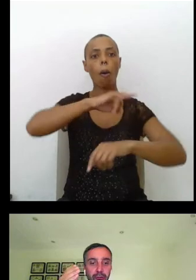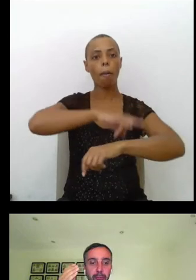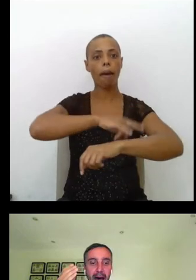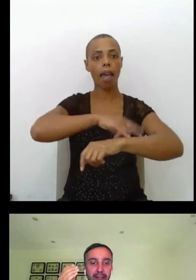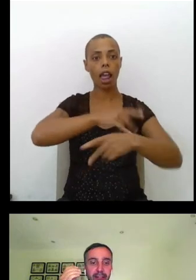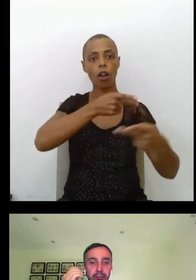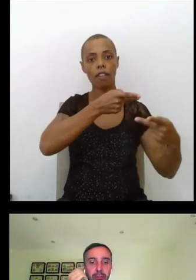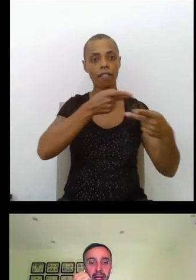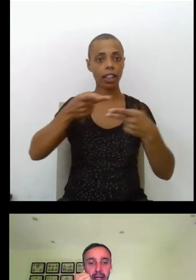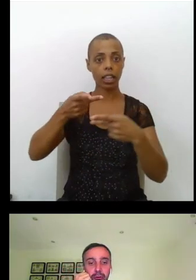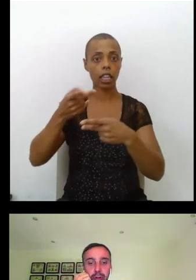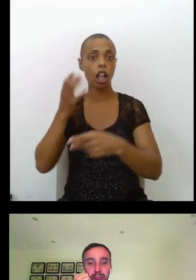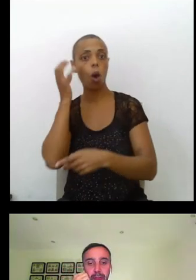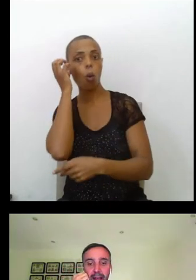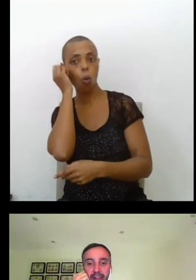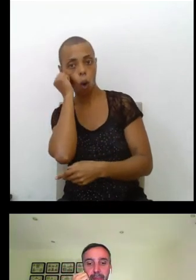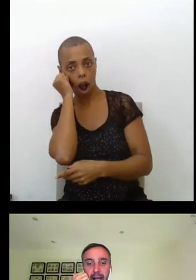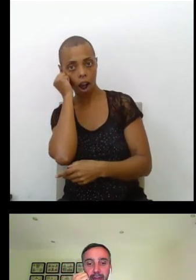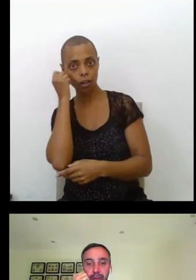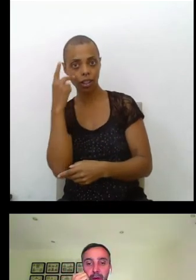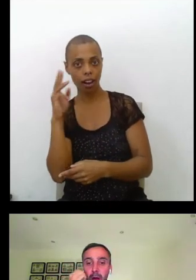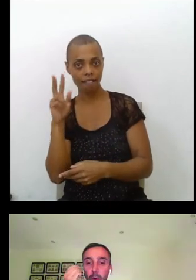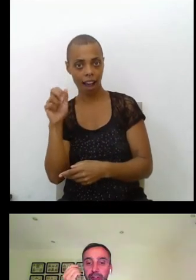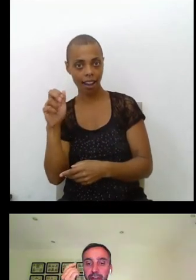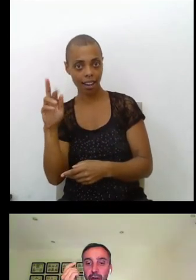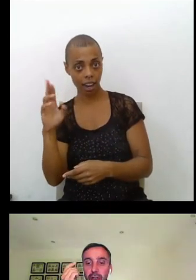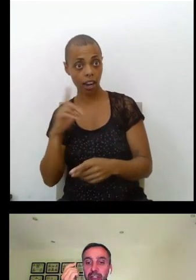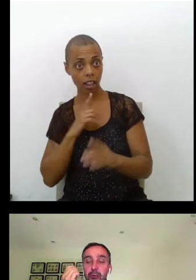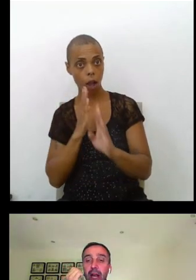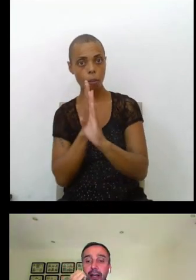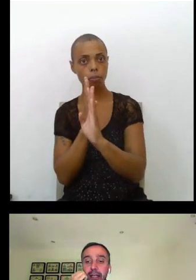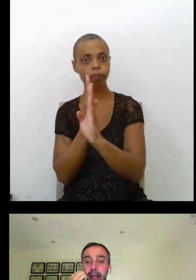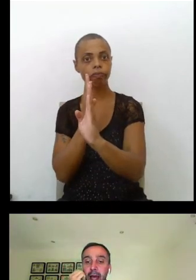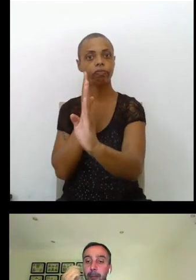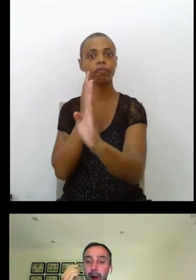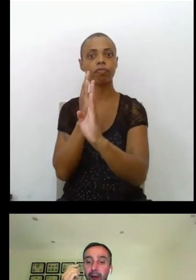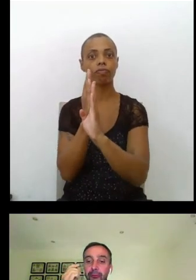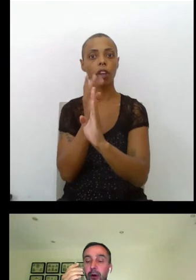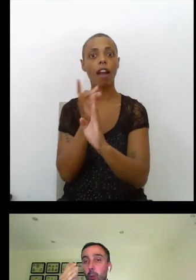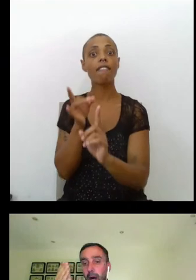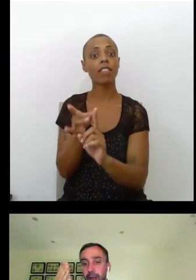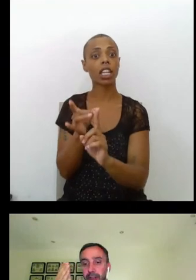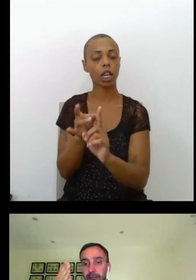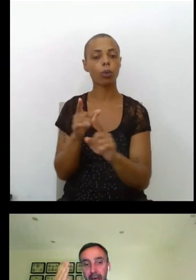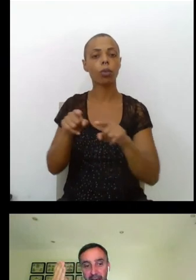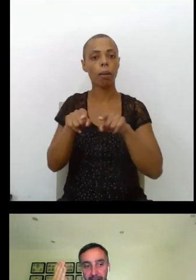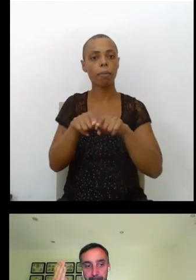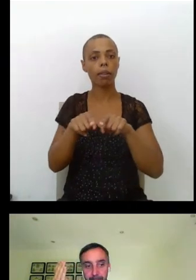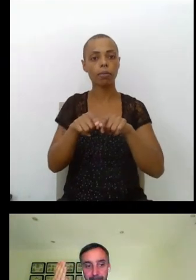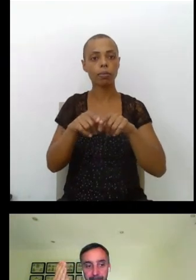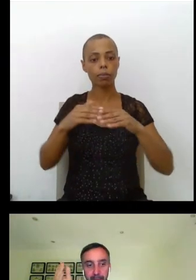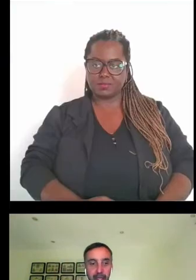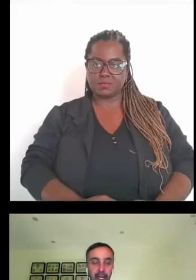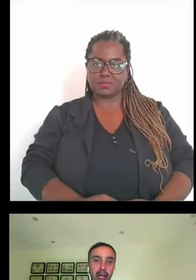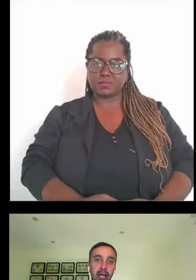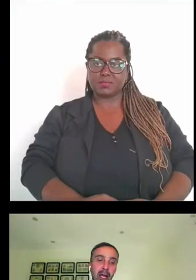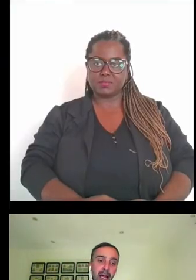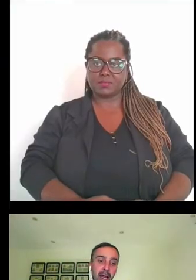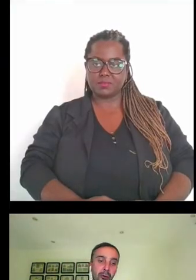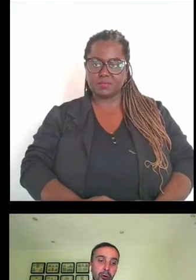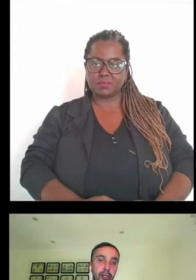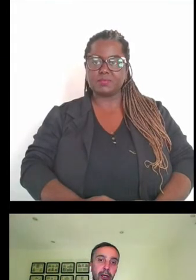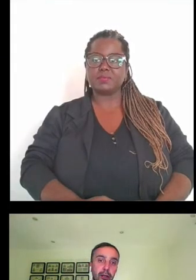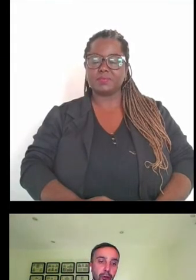glass floor of a bath tube and Rudolph's master bedroom was in turned directly above Wagner's bed